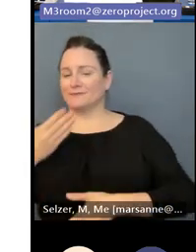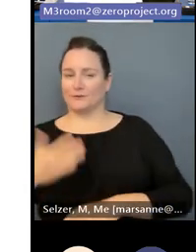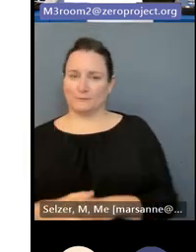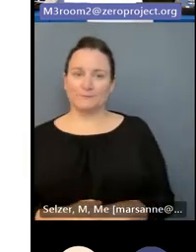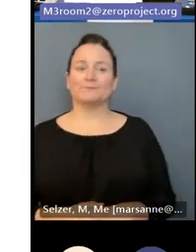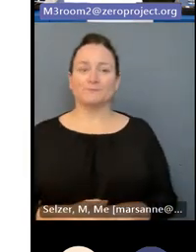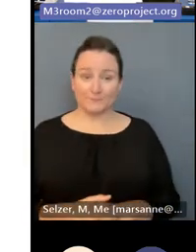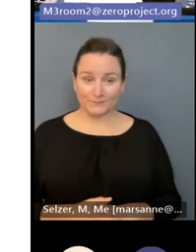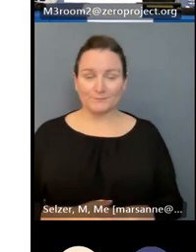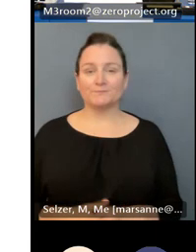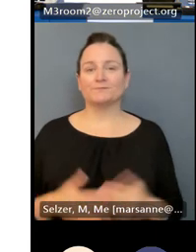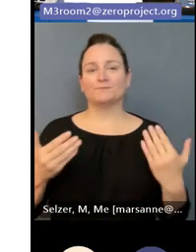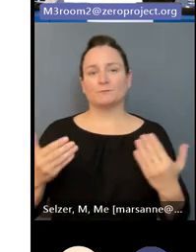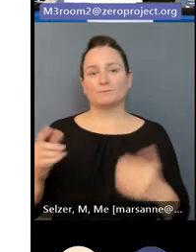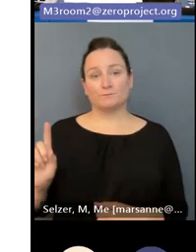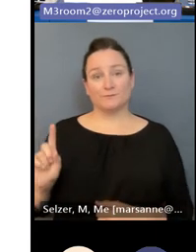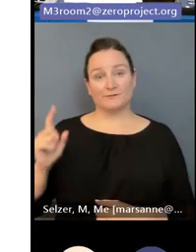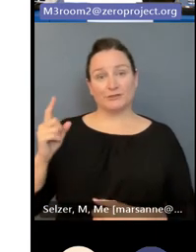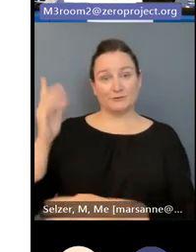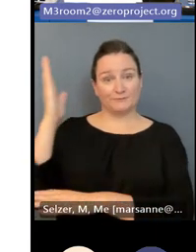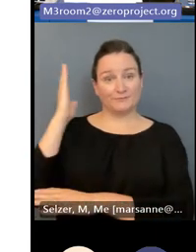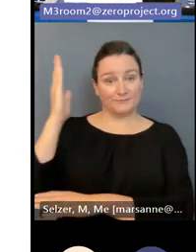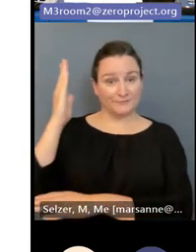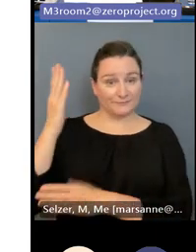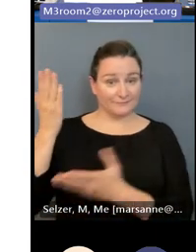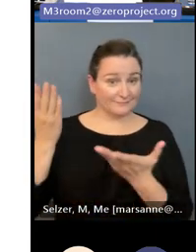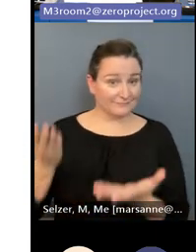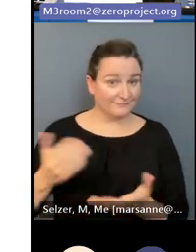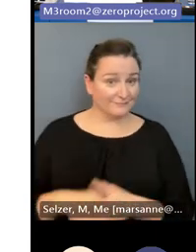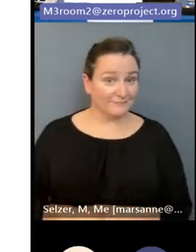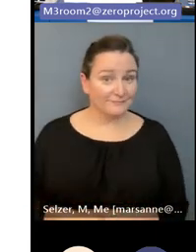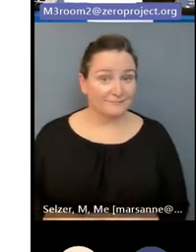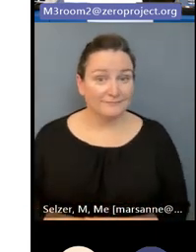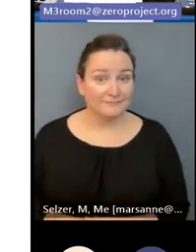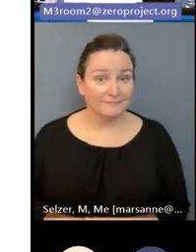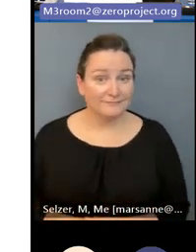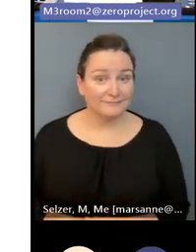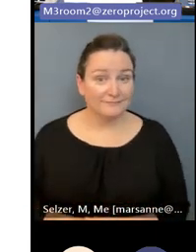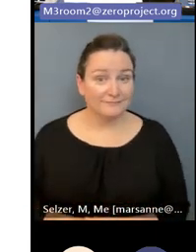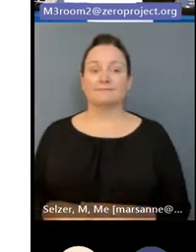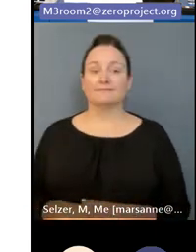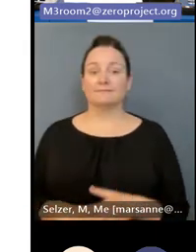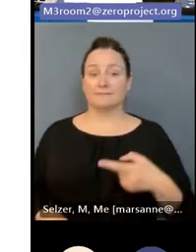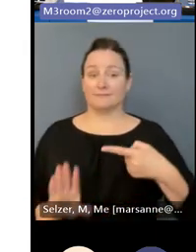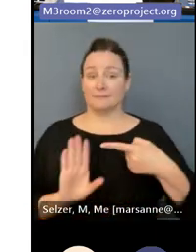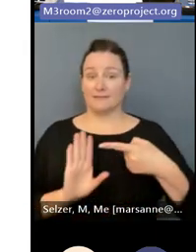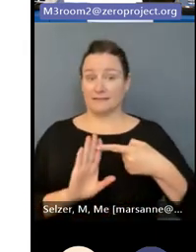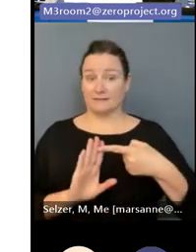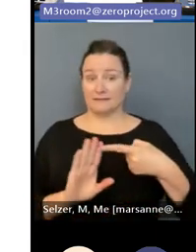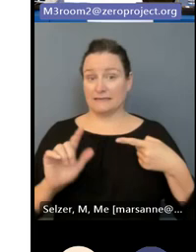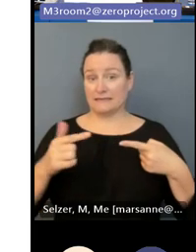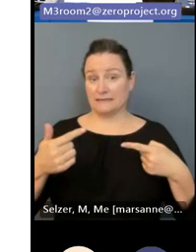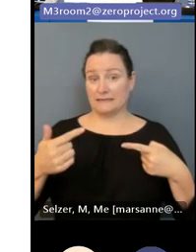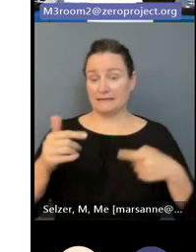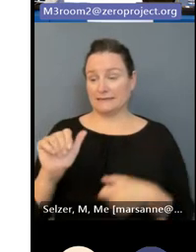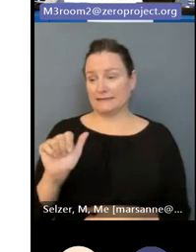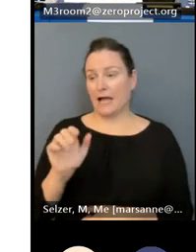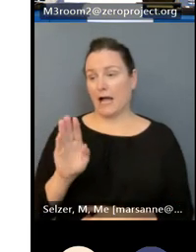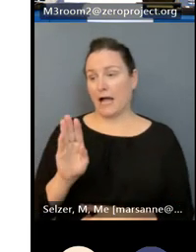first presentation. And we will begin with Tabish SHAHZAD, if I pronounce it